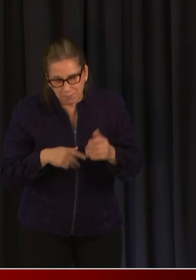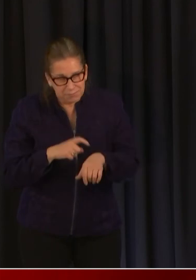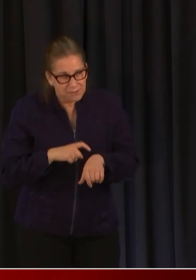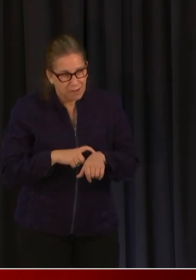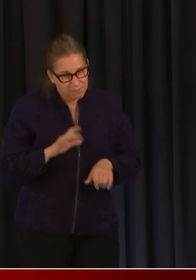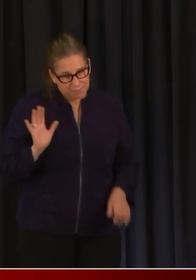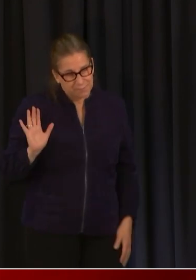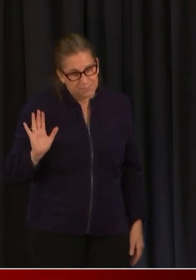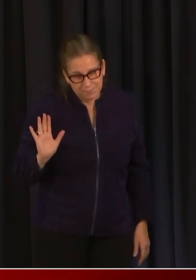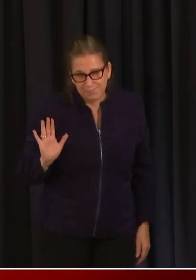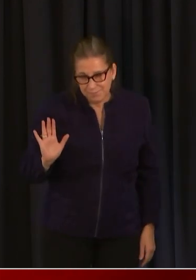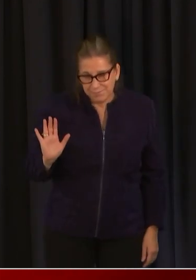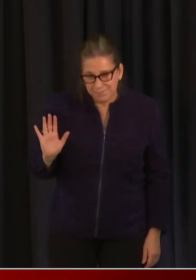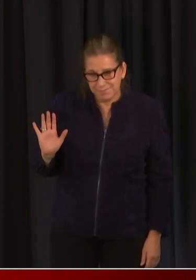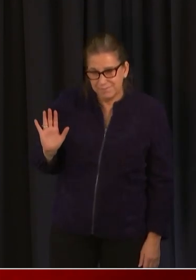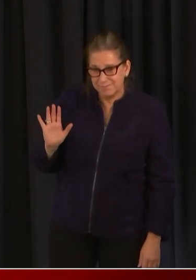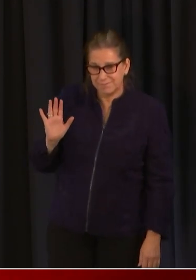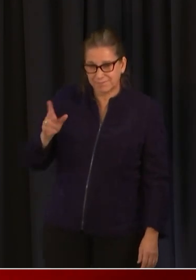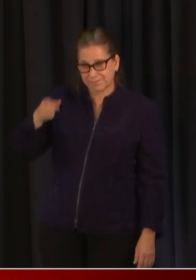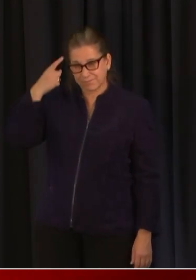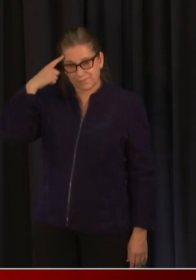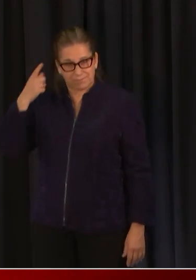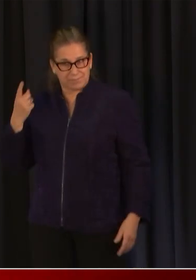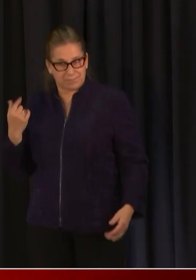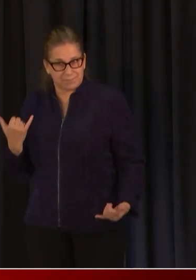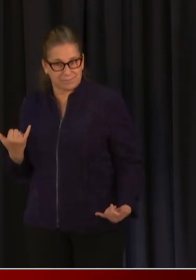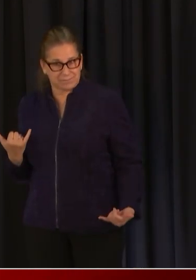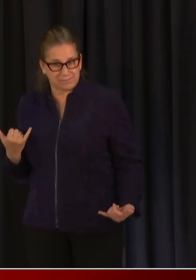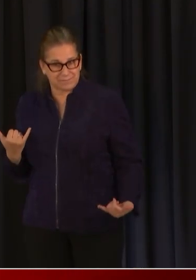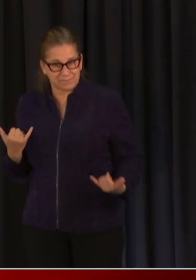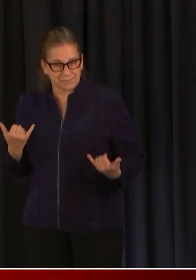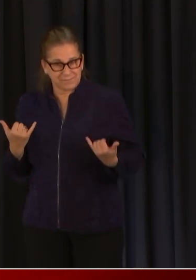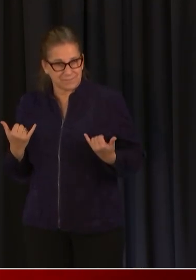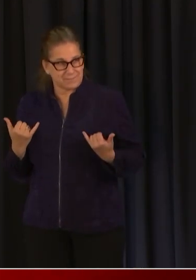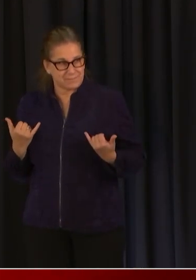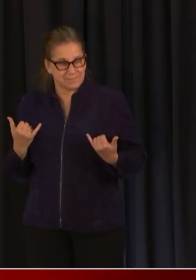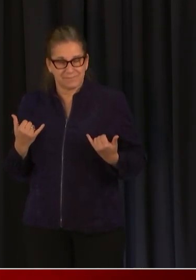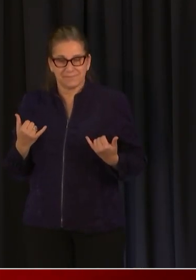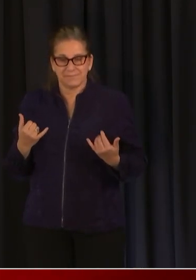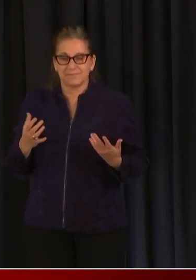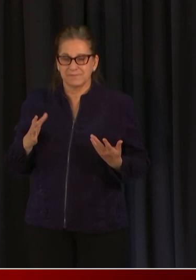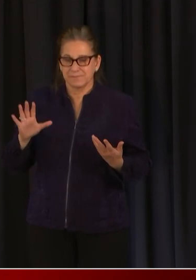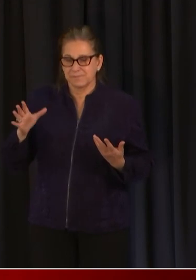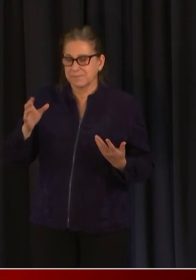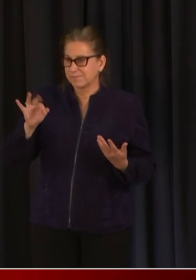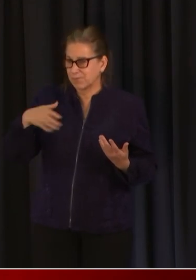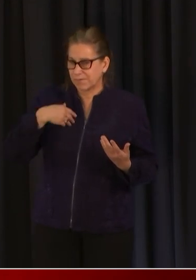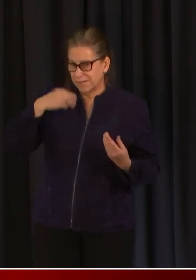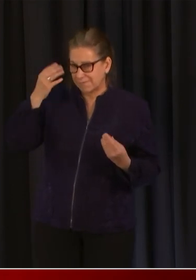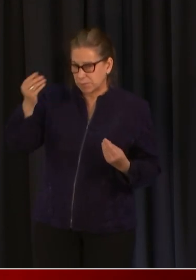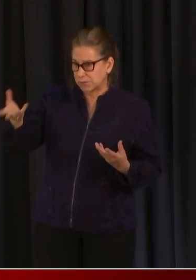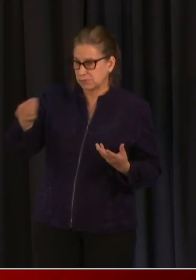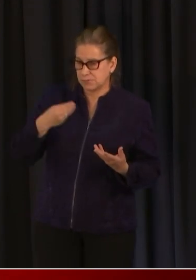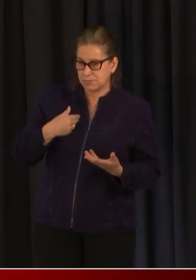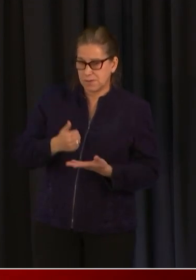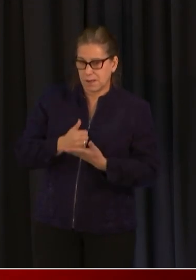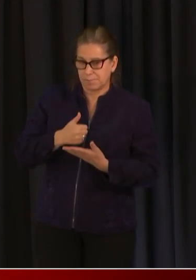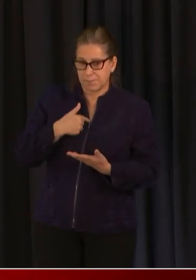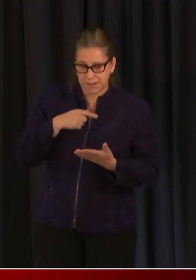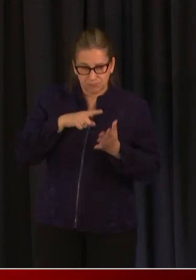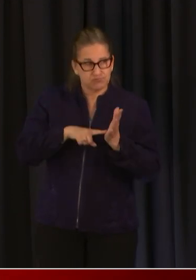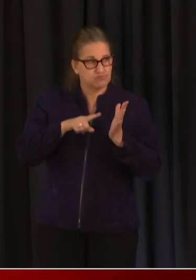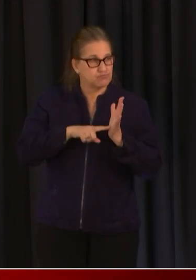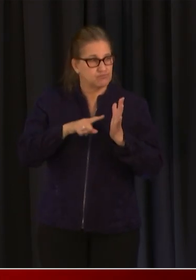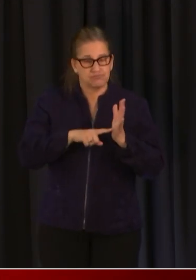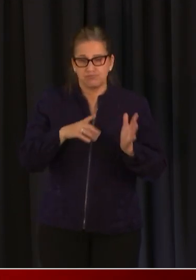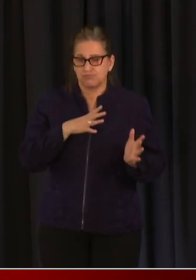and signal to us what you think might happen, and give us several weeks kind of a runway to get ready for